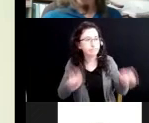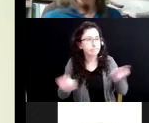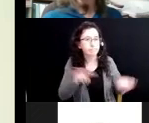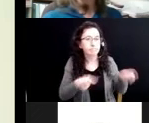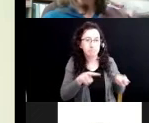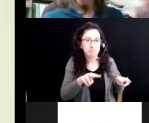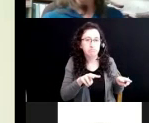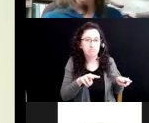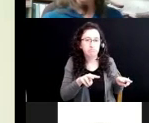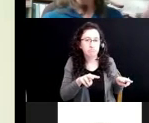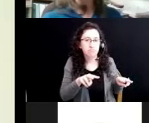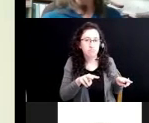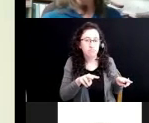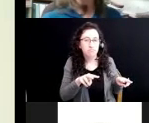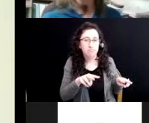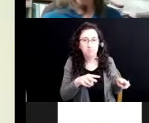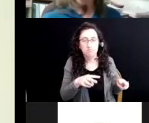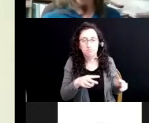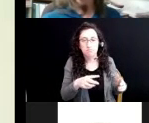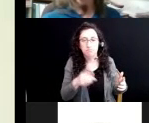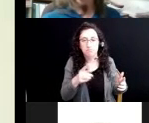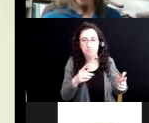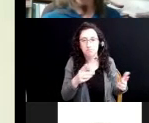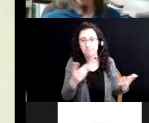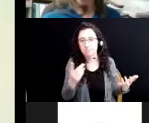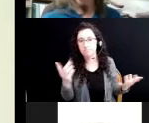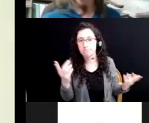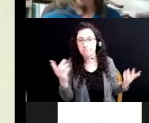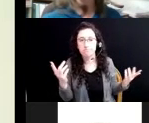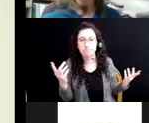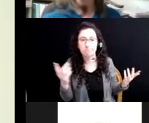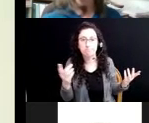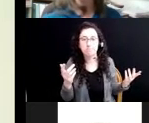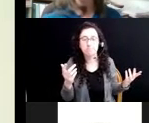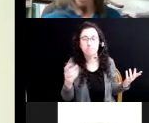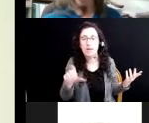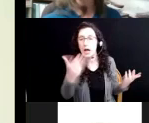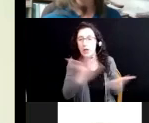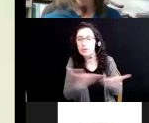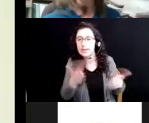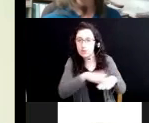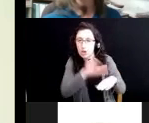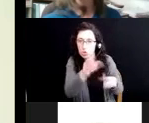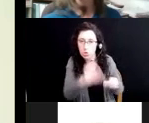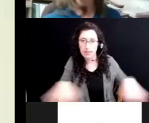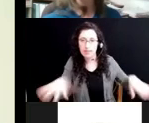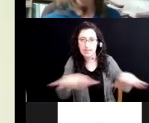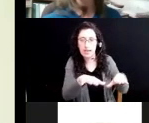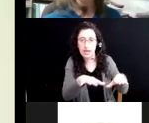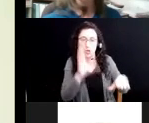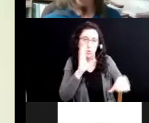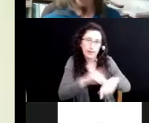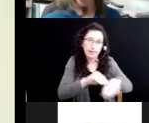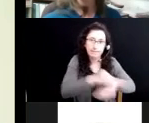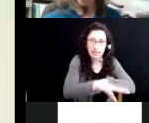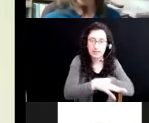and this applies to your planning process in general, other things on the landscape that might affect where it's reasonable or where you're